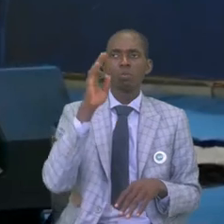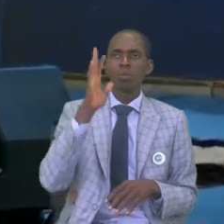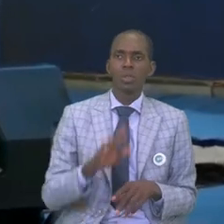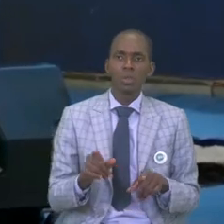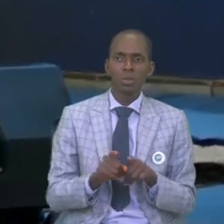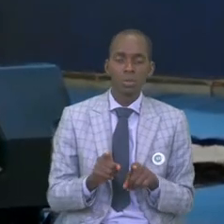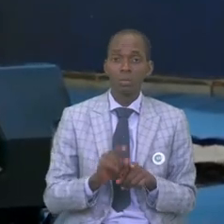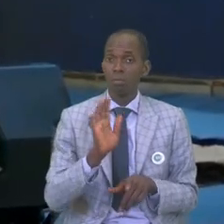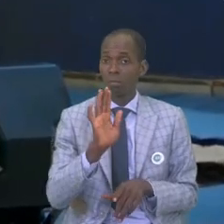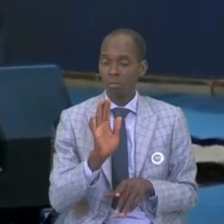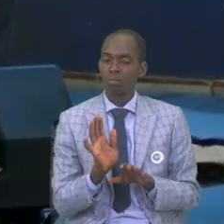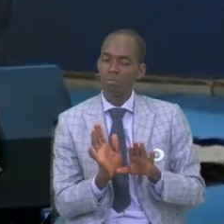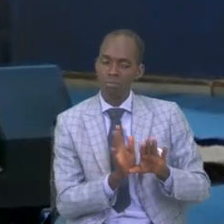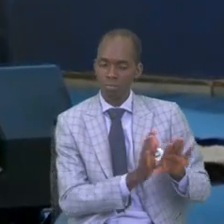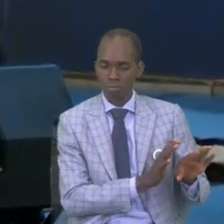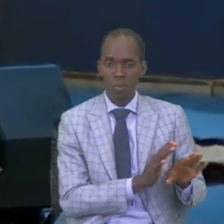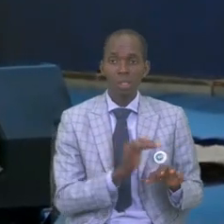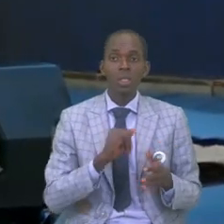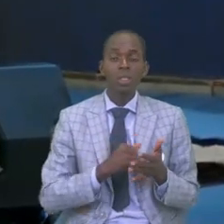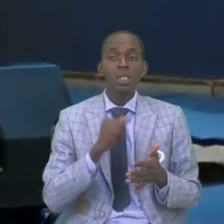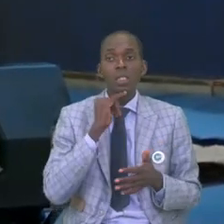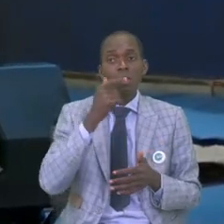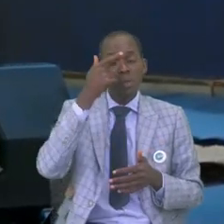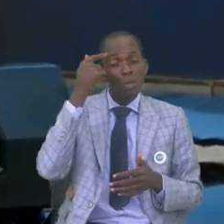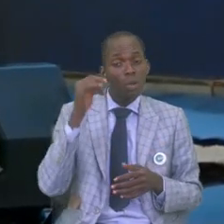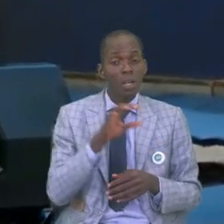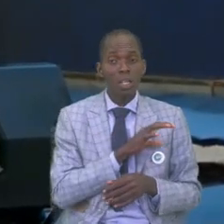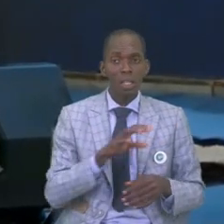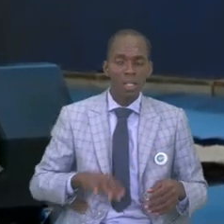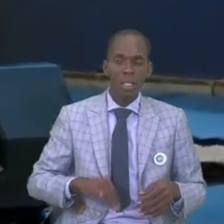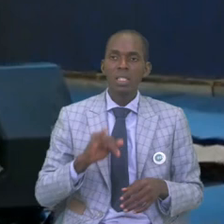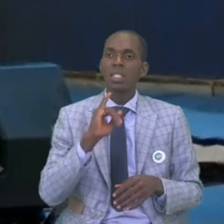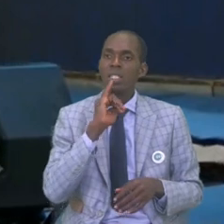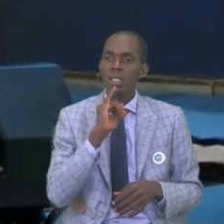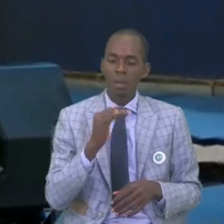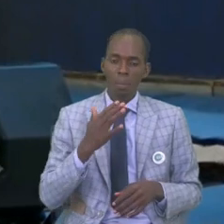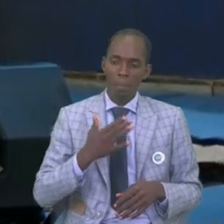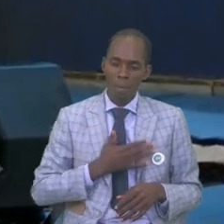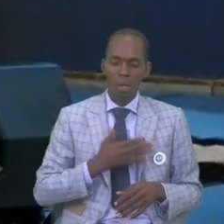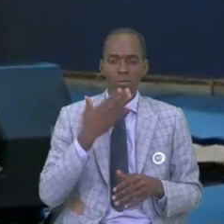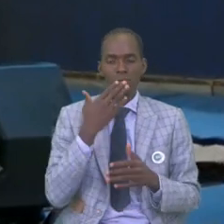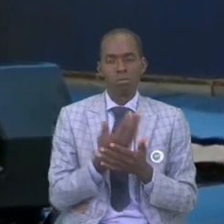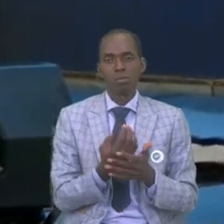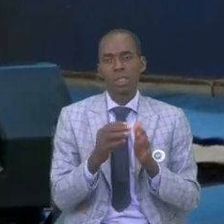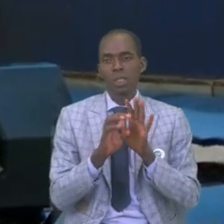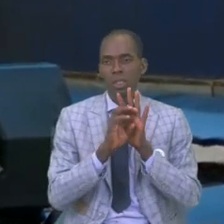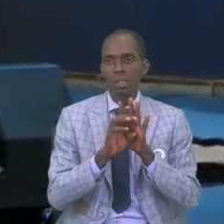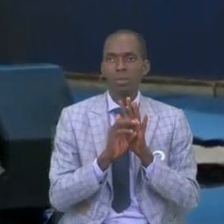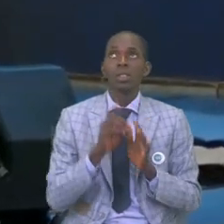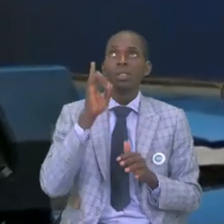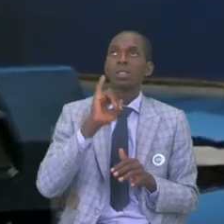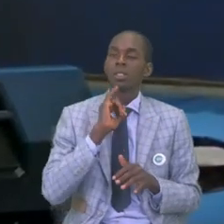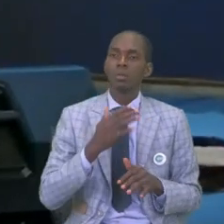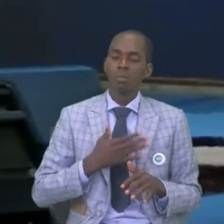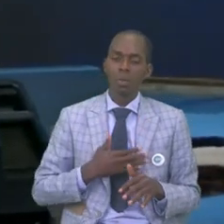say, no, not like that. It's because Christ is my exemplar. He is my example. And